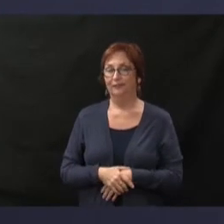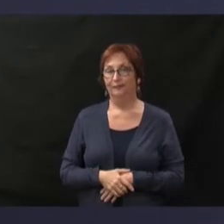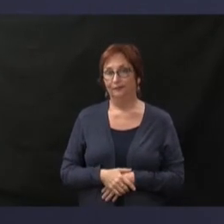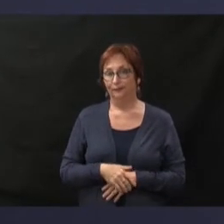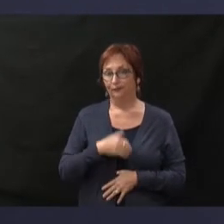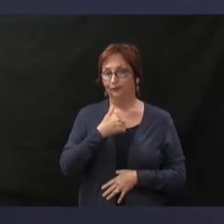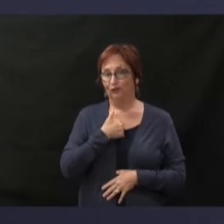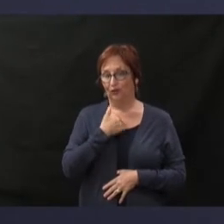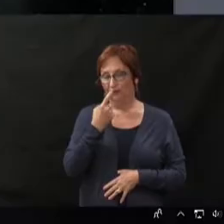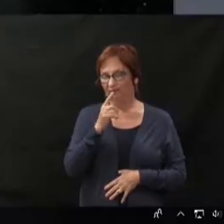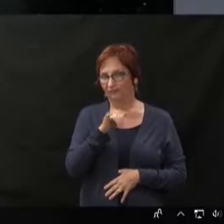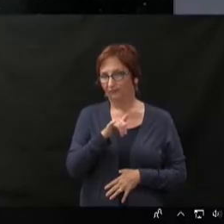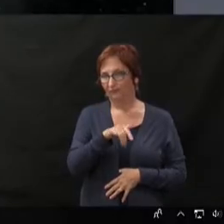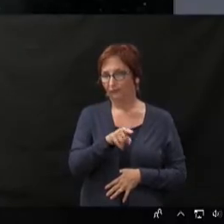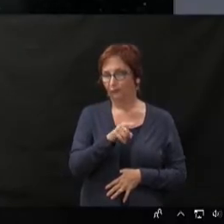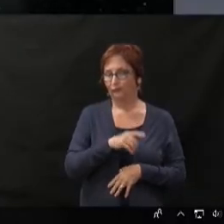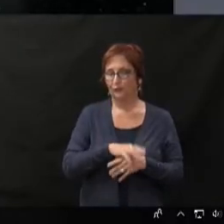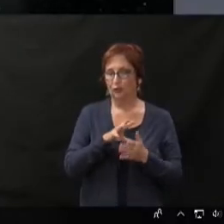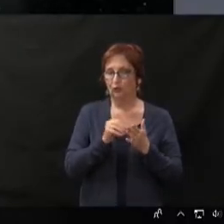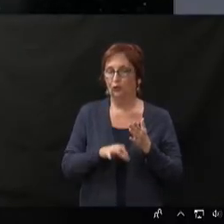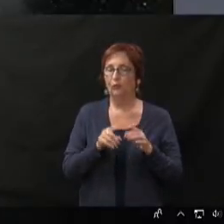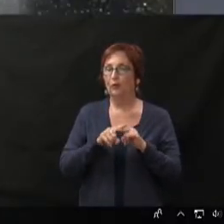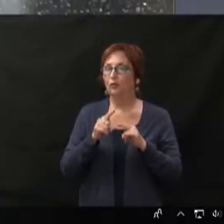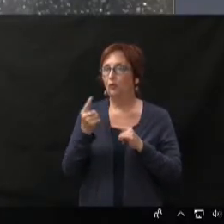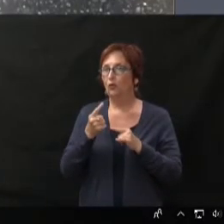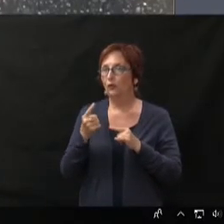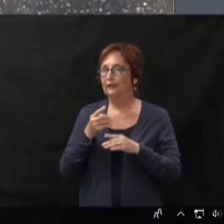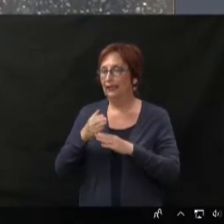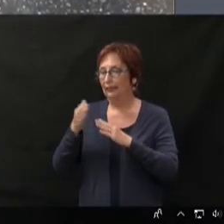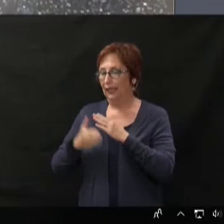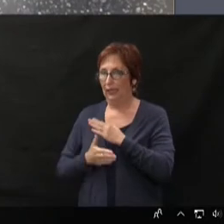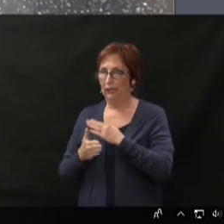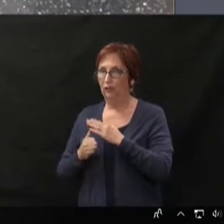But anyway, it will always come at the end. So, like, here's some